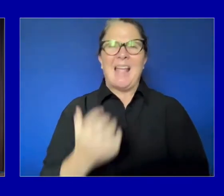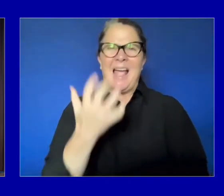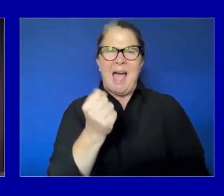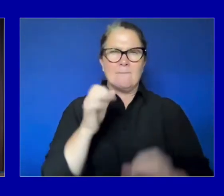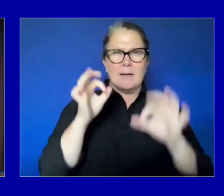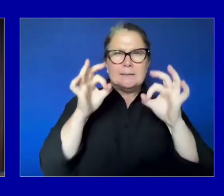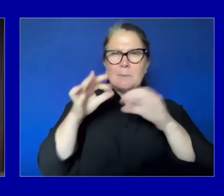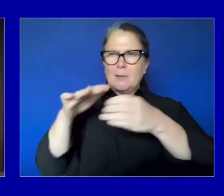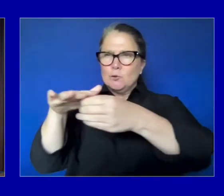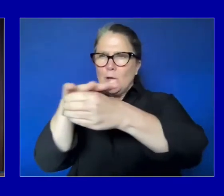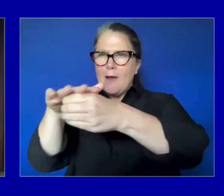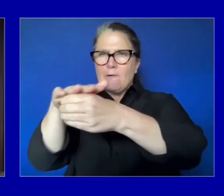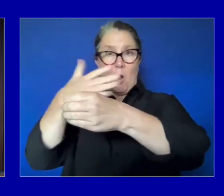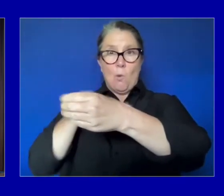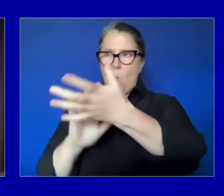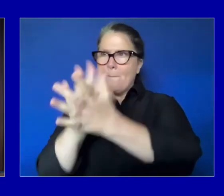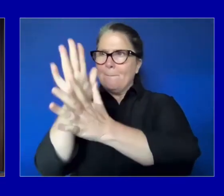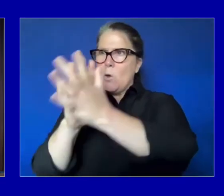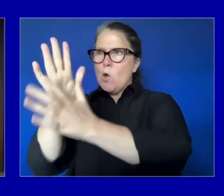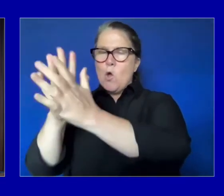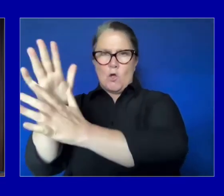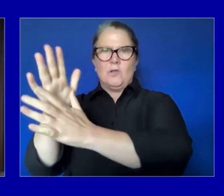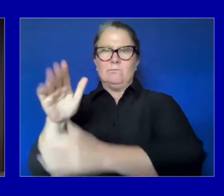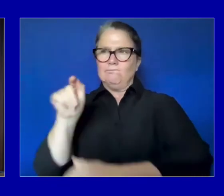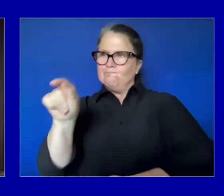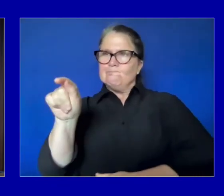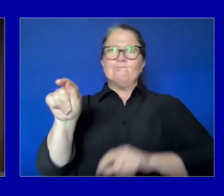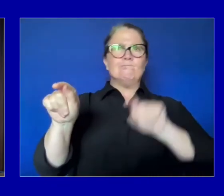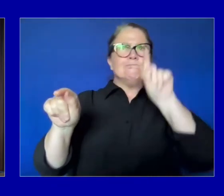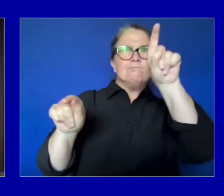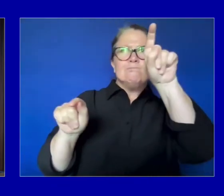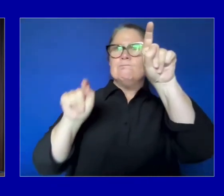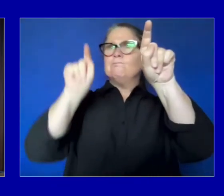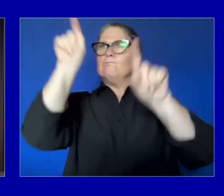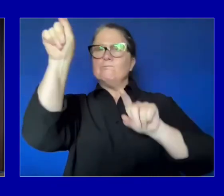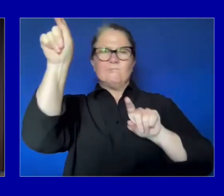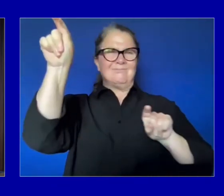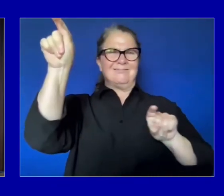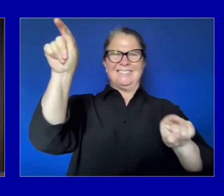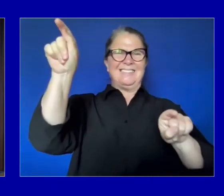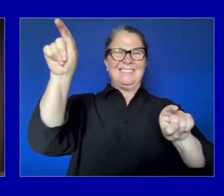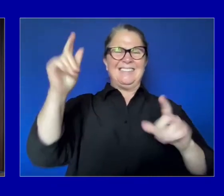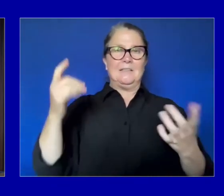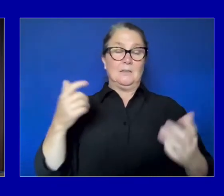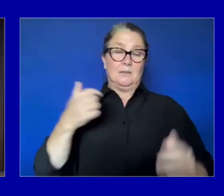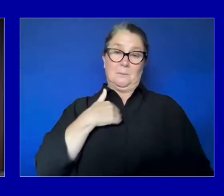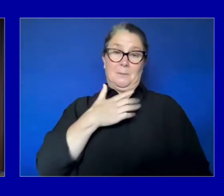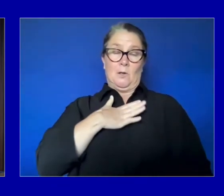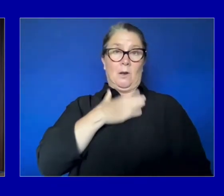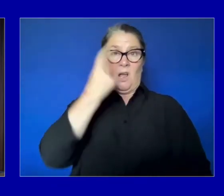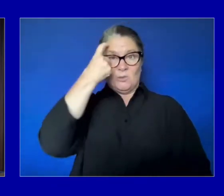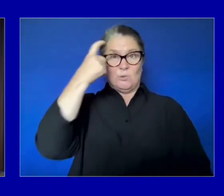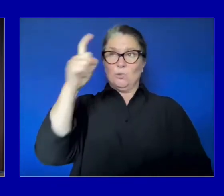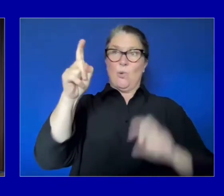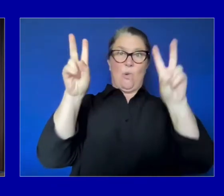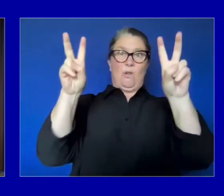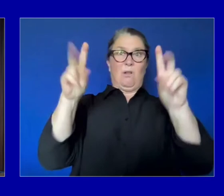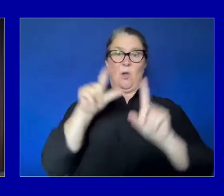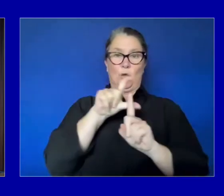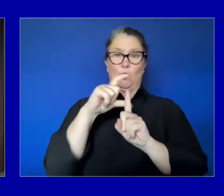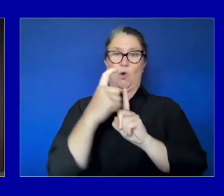they're wanting us to do cultural burning there. And, you know, for me, I don't like to even call it cultural burning anymore because the word